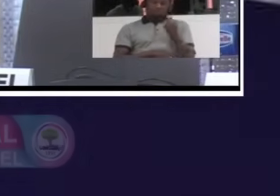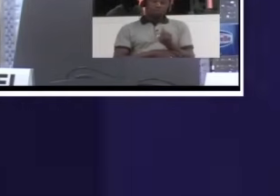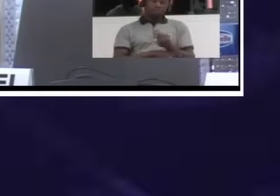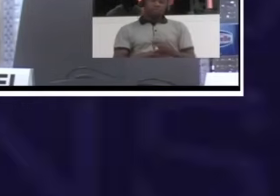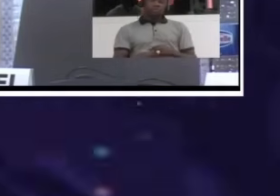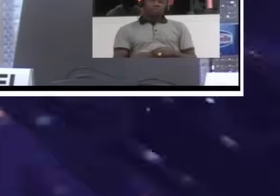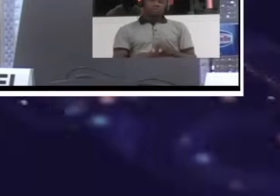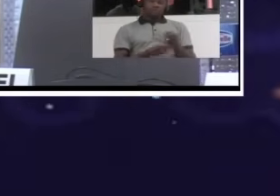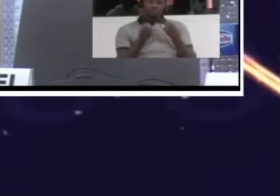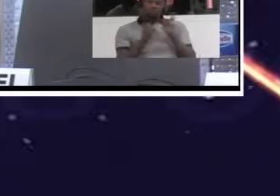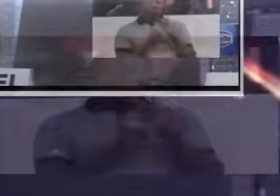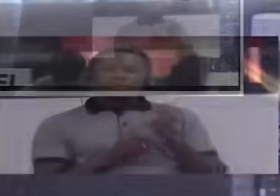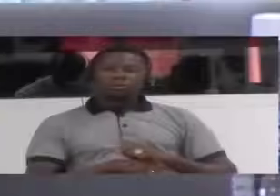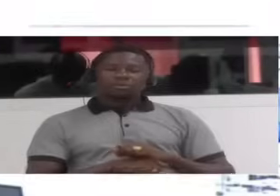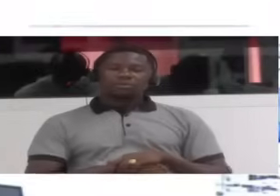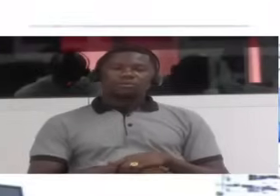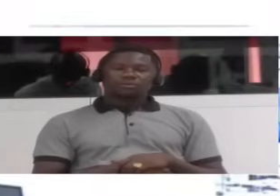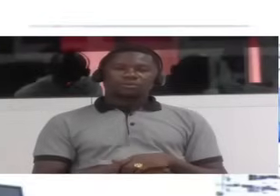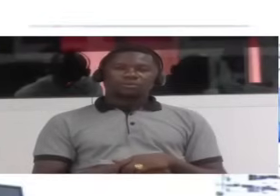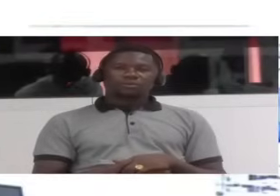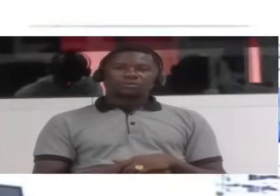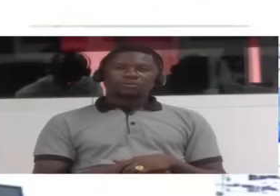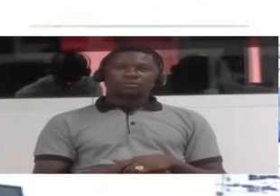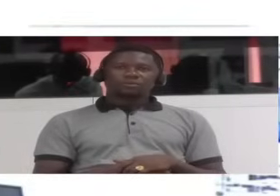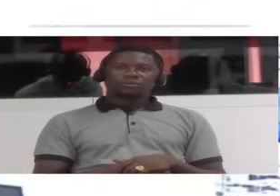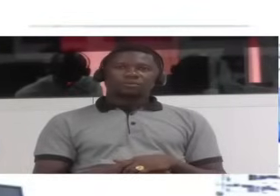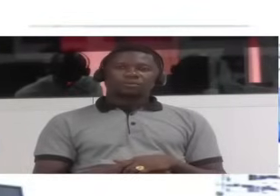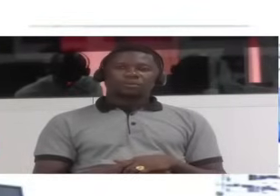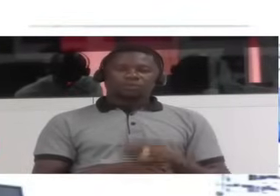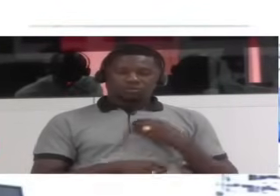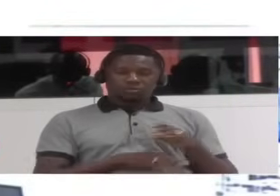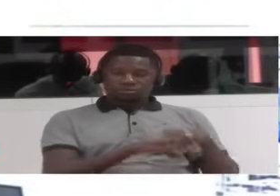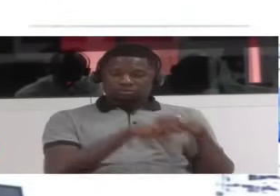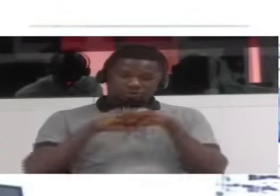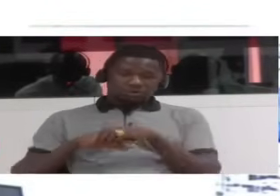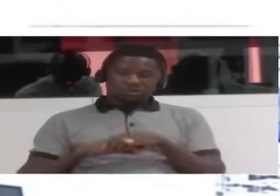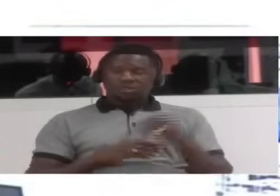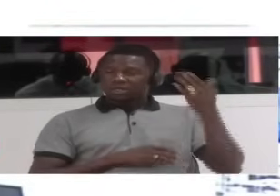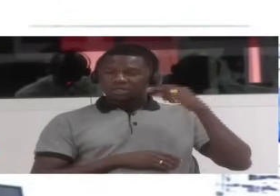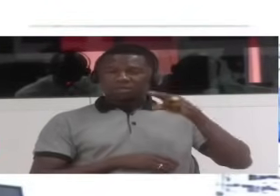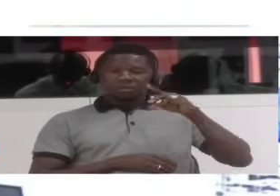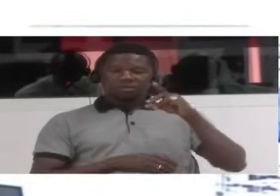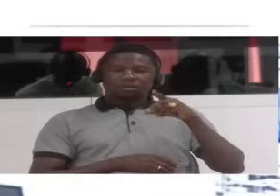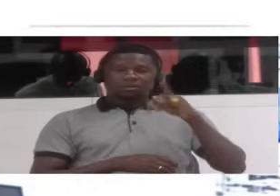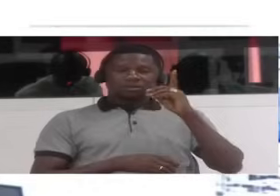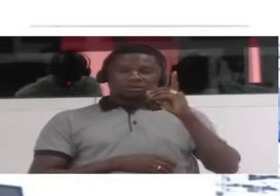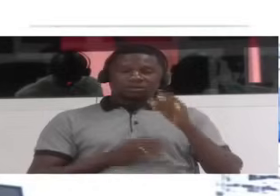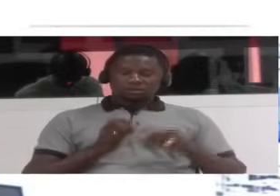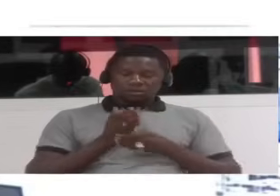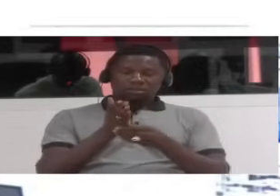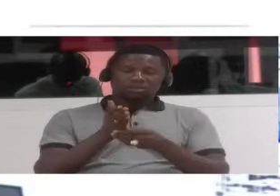Well, he was brought, the then DG of the of NIA, this, what you call